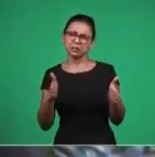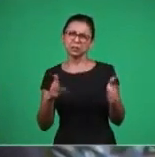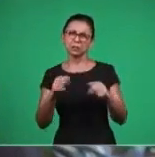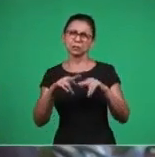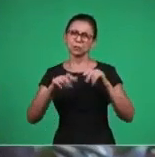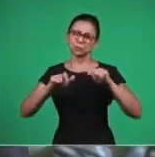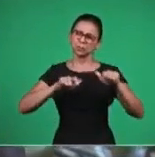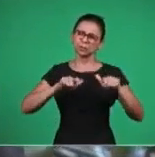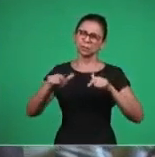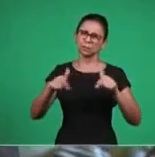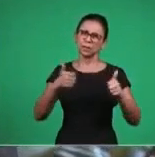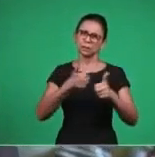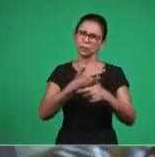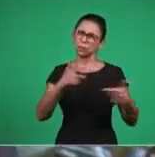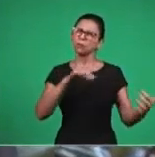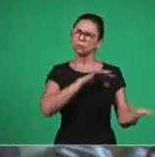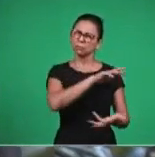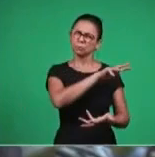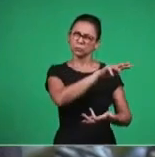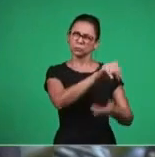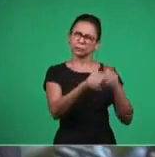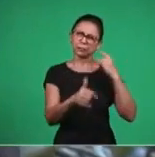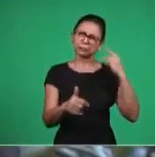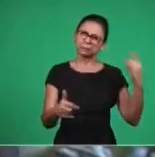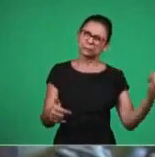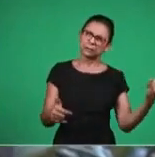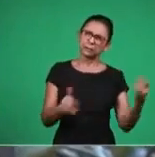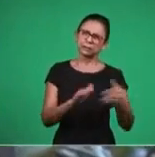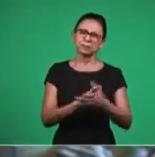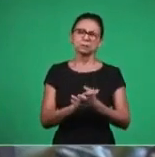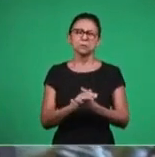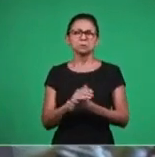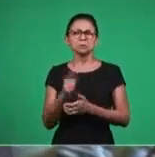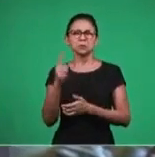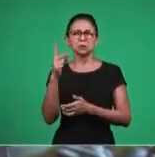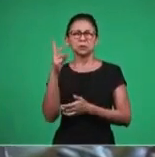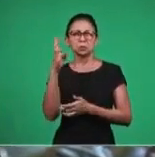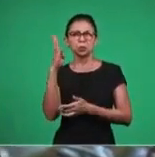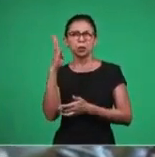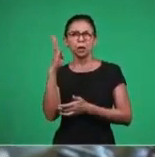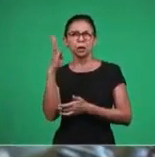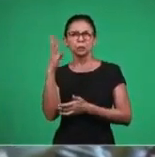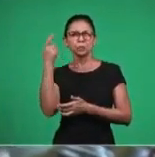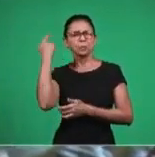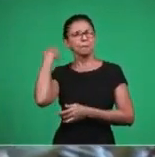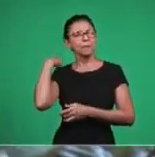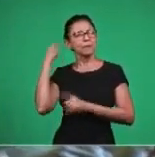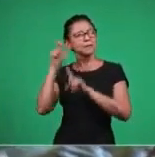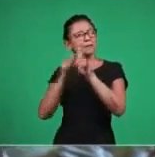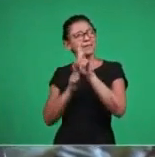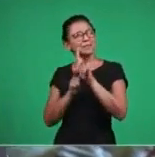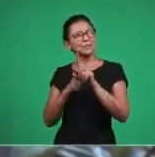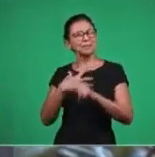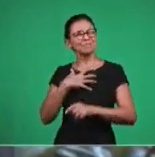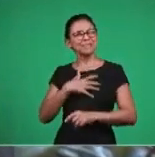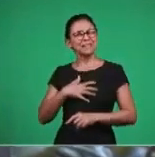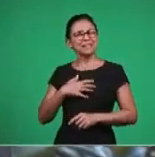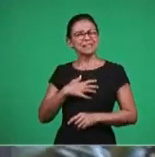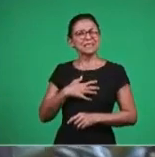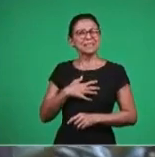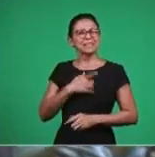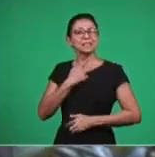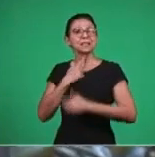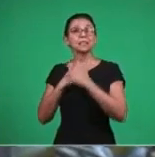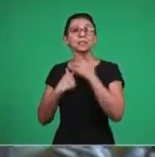astray for a while, and because of work and a few things of the world. And about 3 or 4 months ago, the Lord touched on my